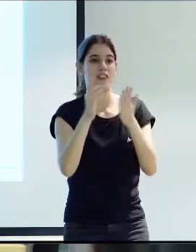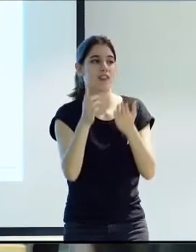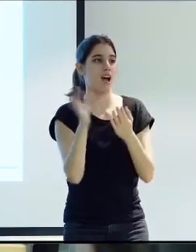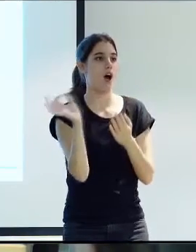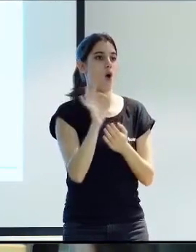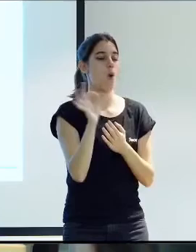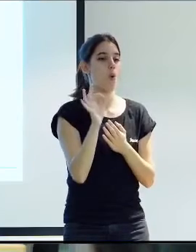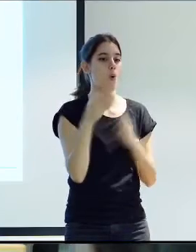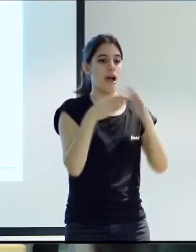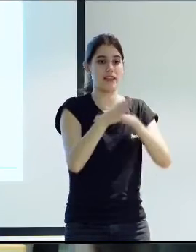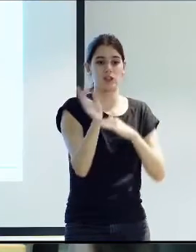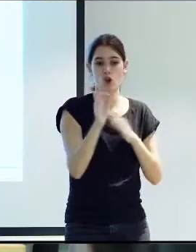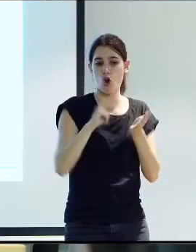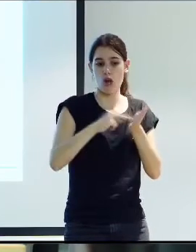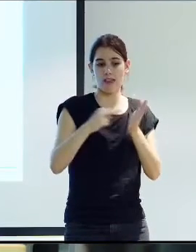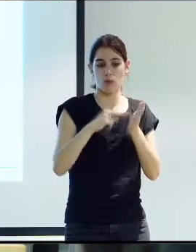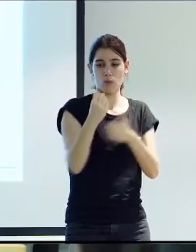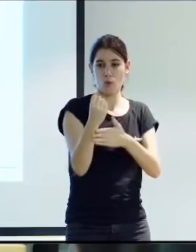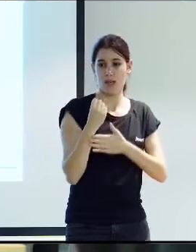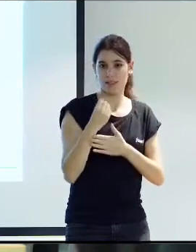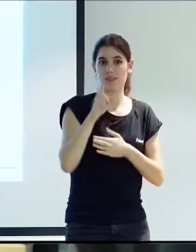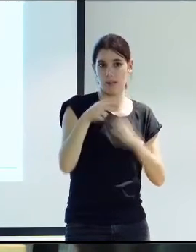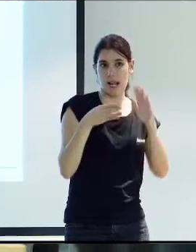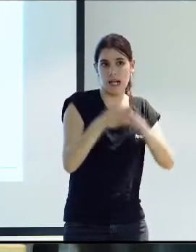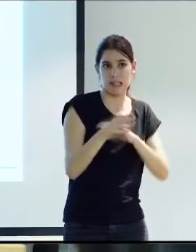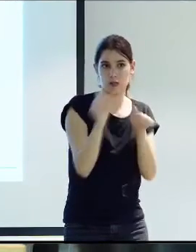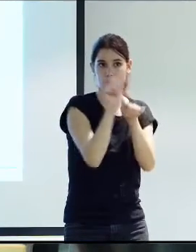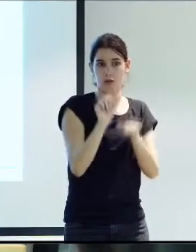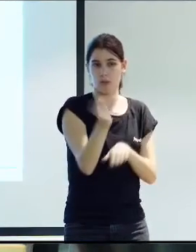of living and housing, and